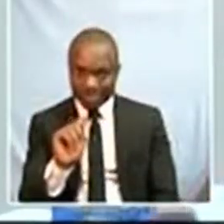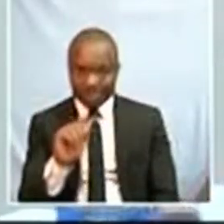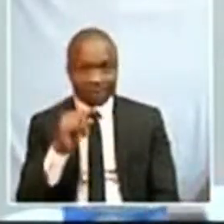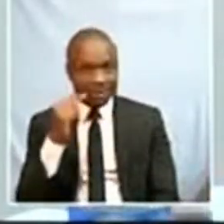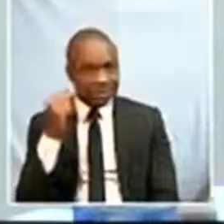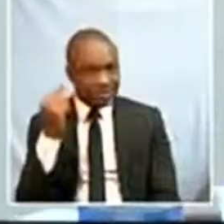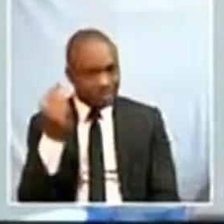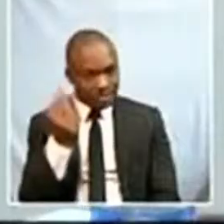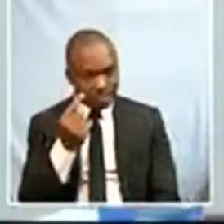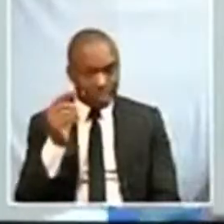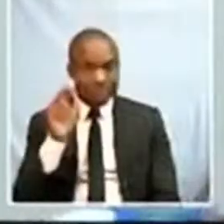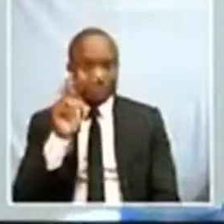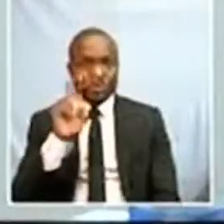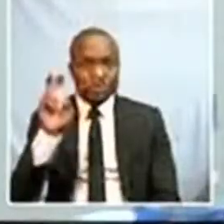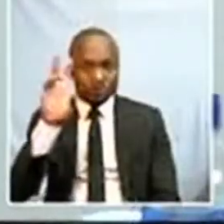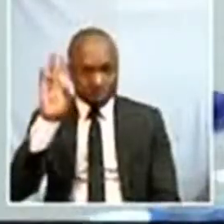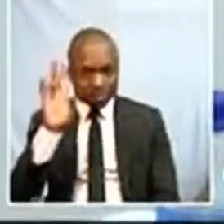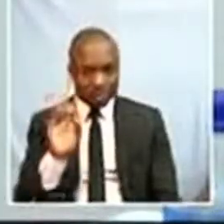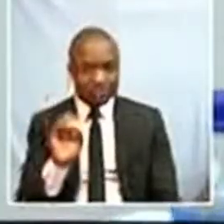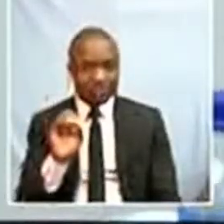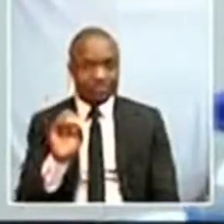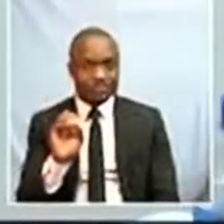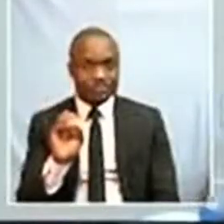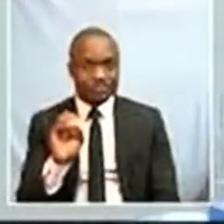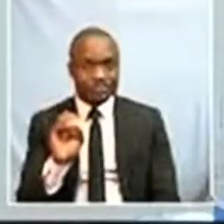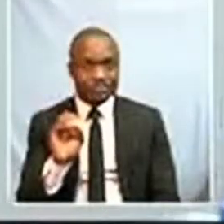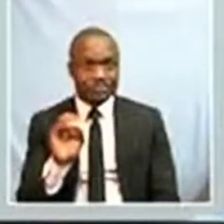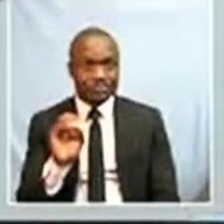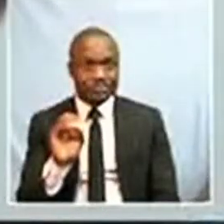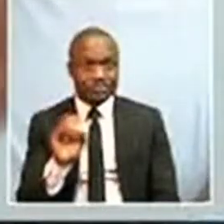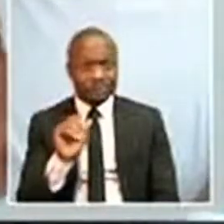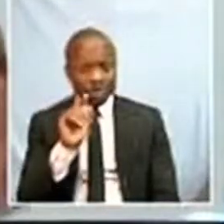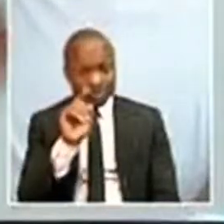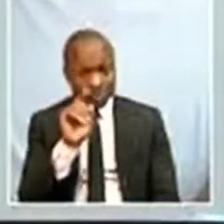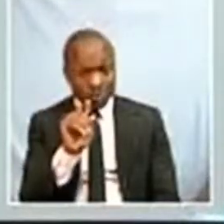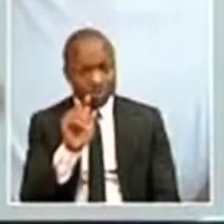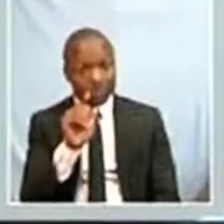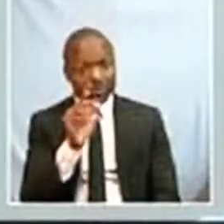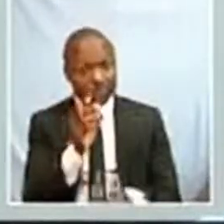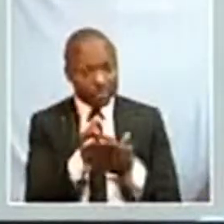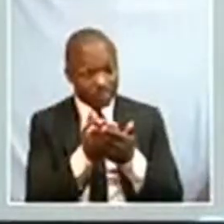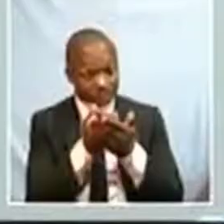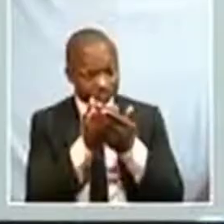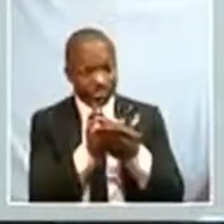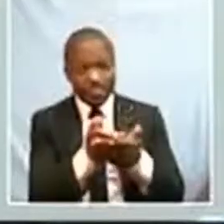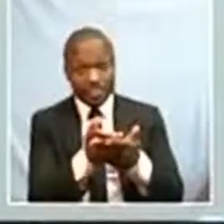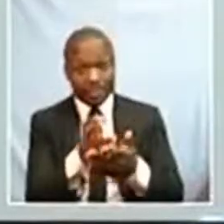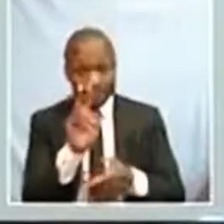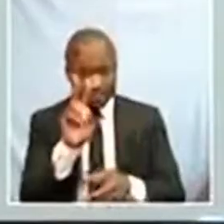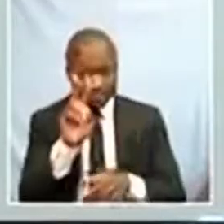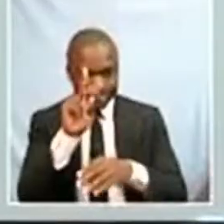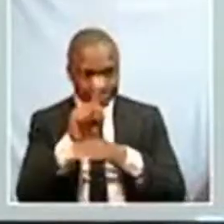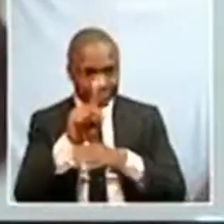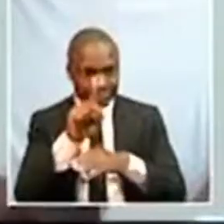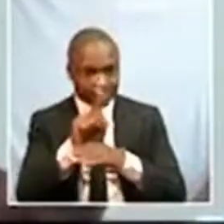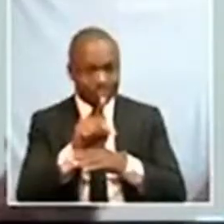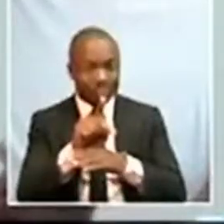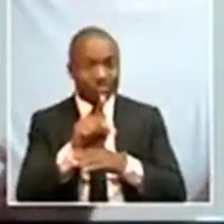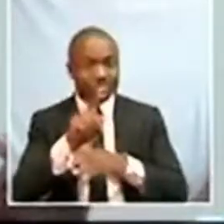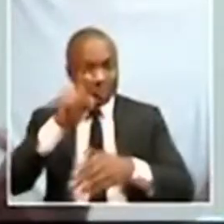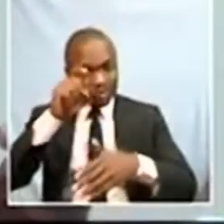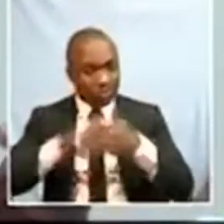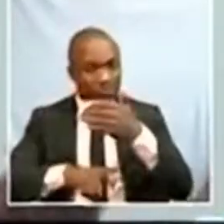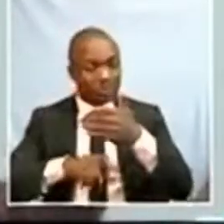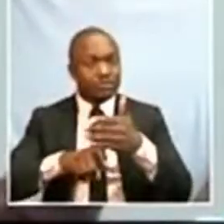was 270. Yet you are submitting that the two projects were